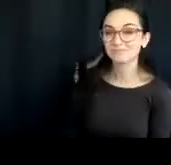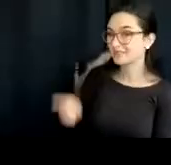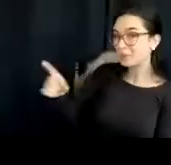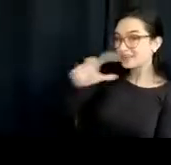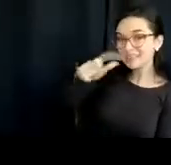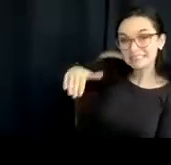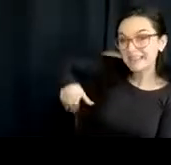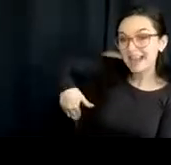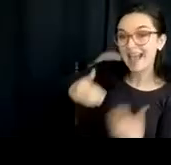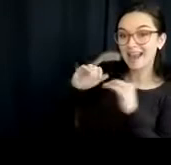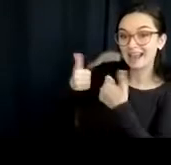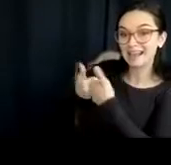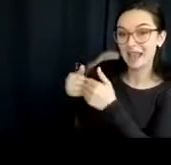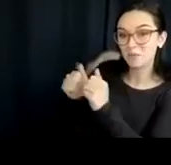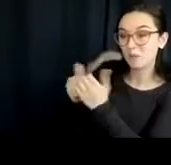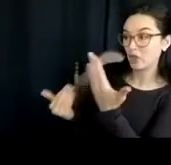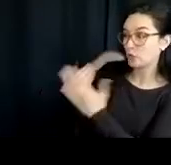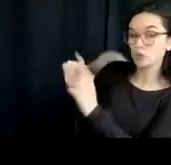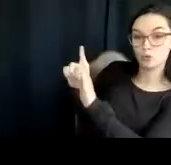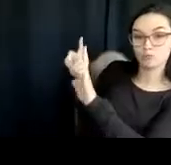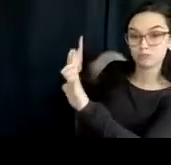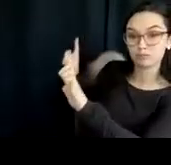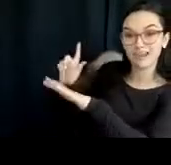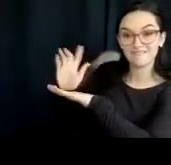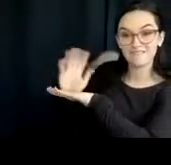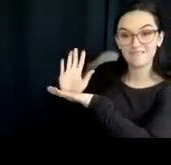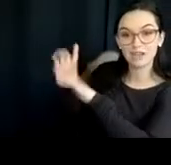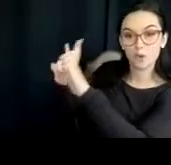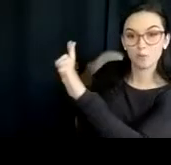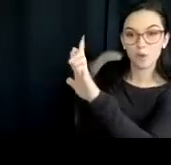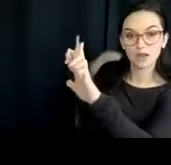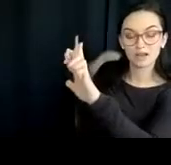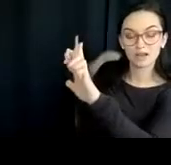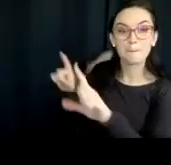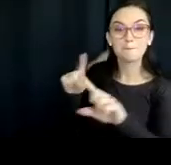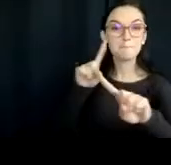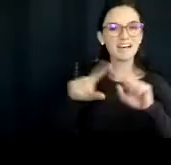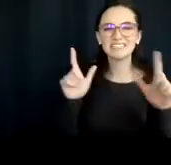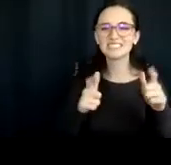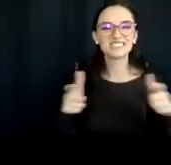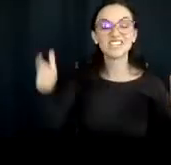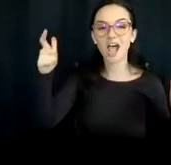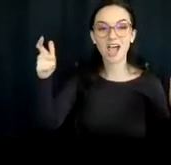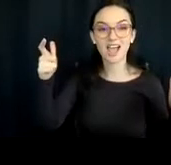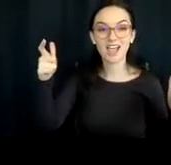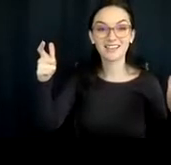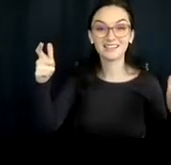that video board yet, but it's the largest video board in a college football